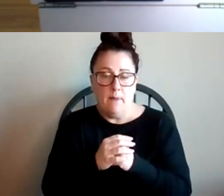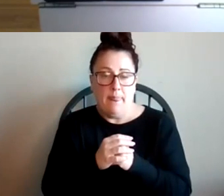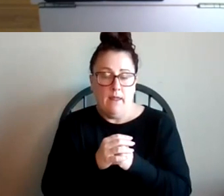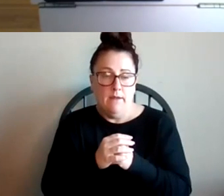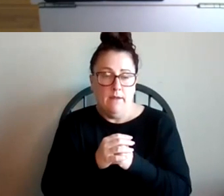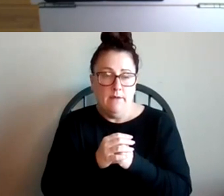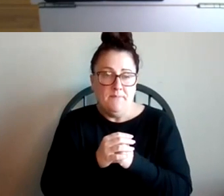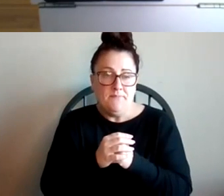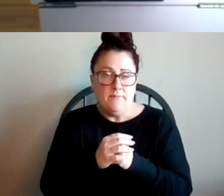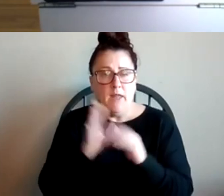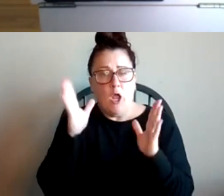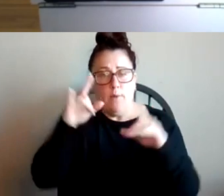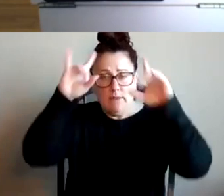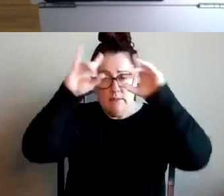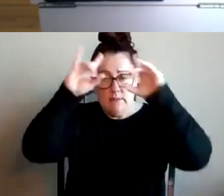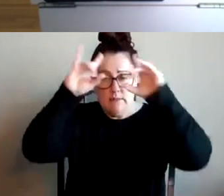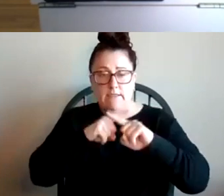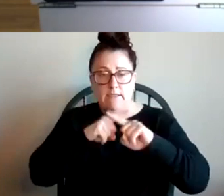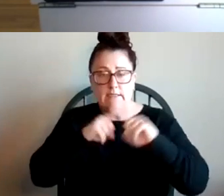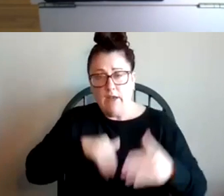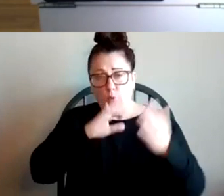superintendent, that they would take a different approach